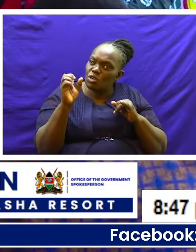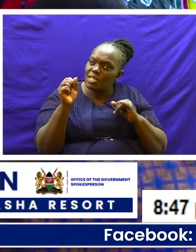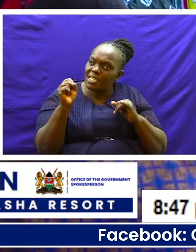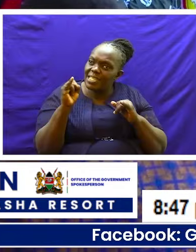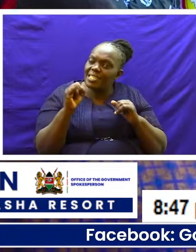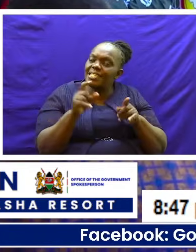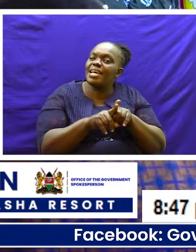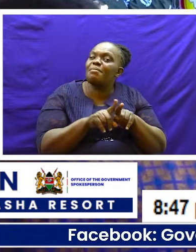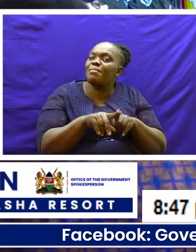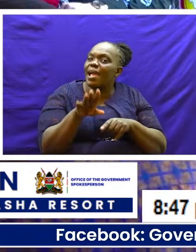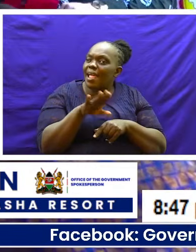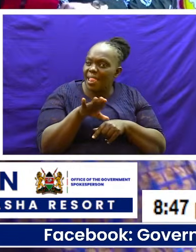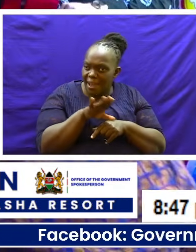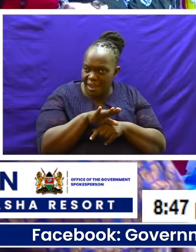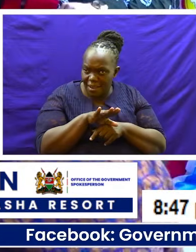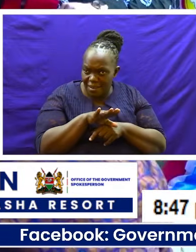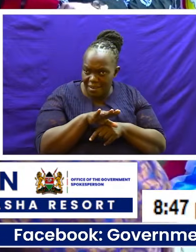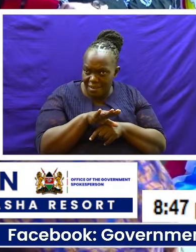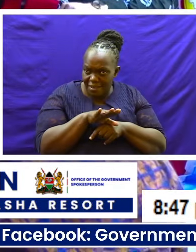of